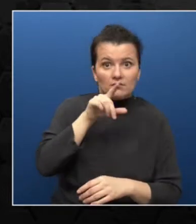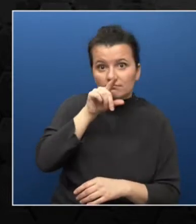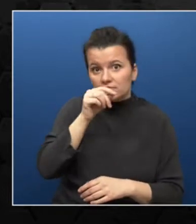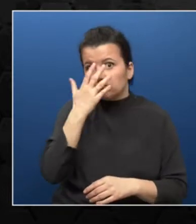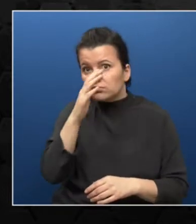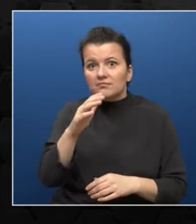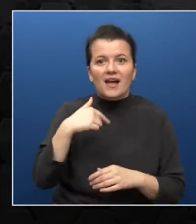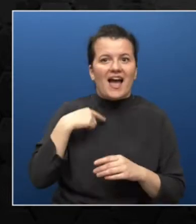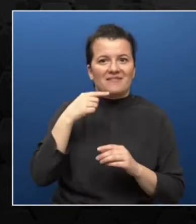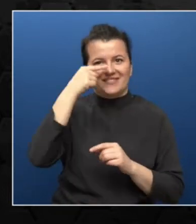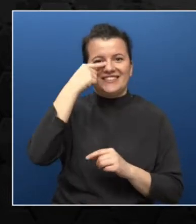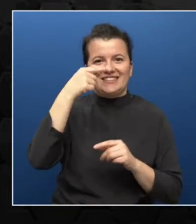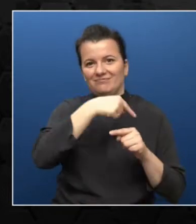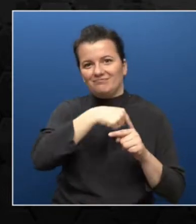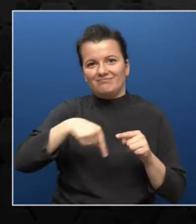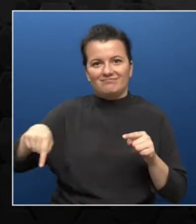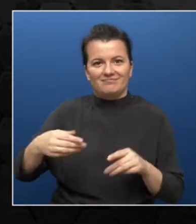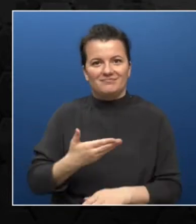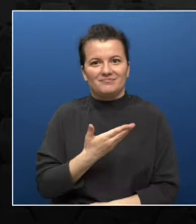media.